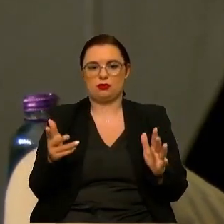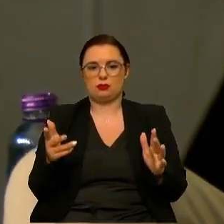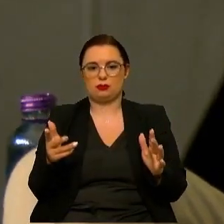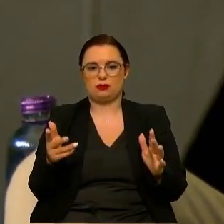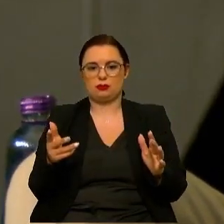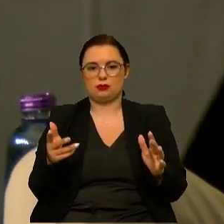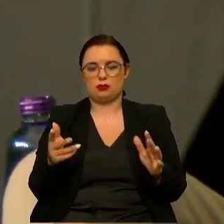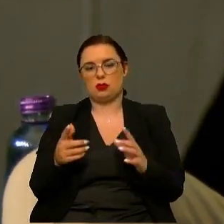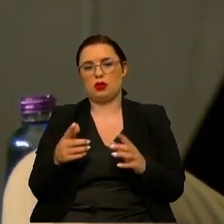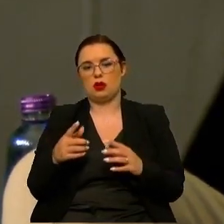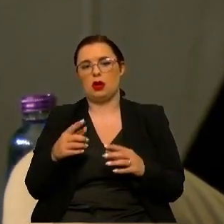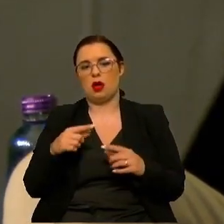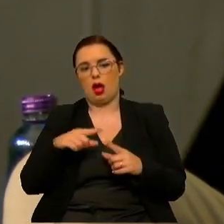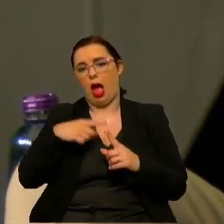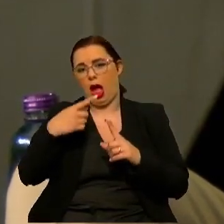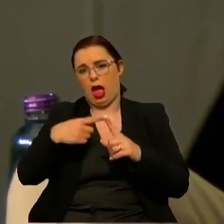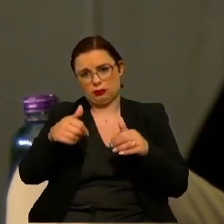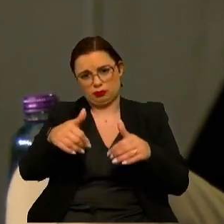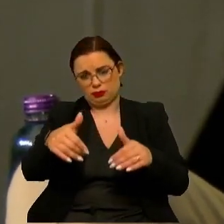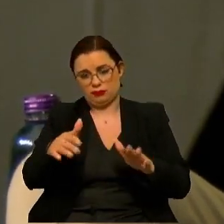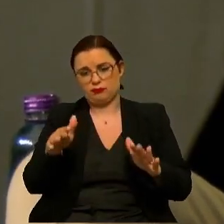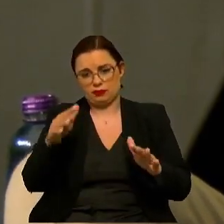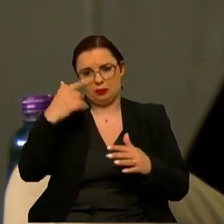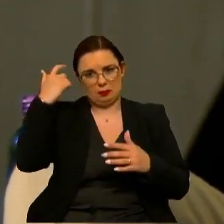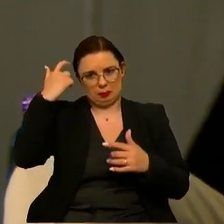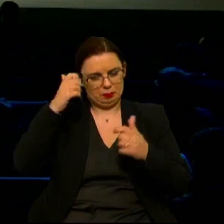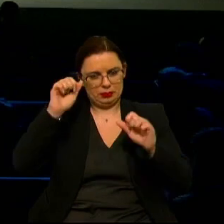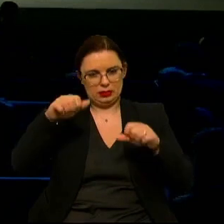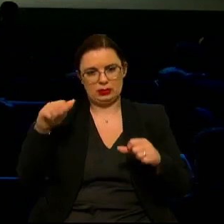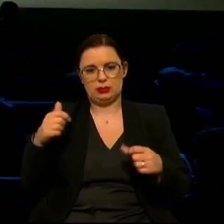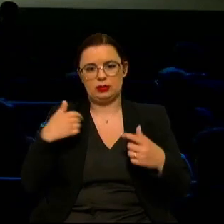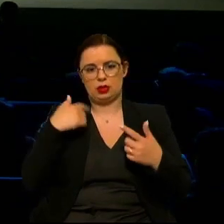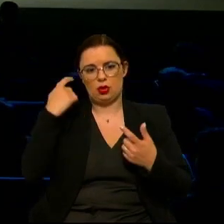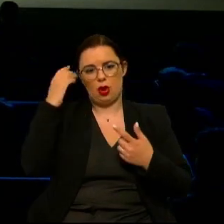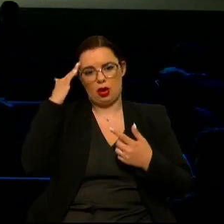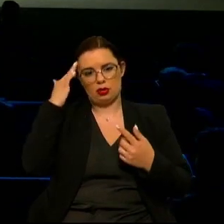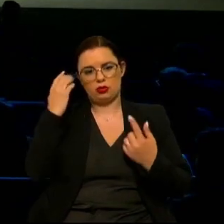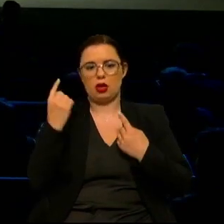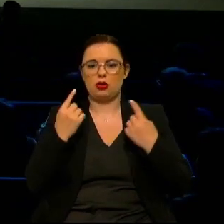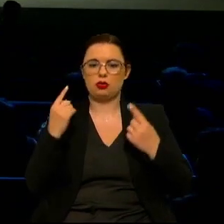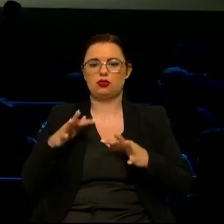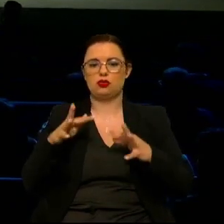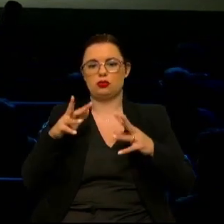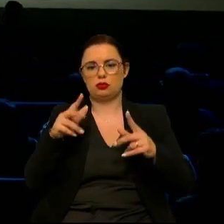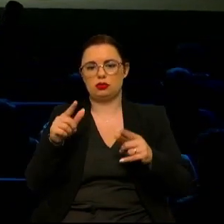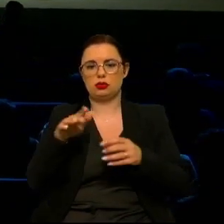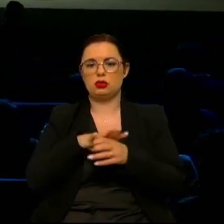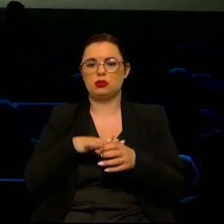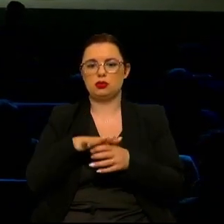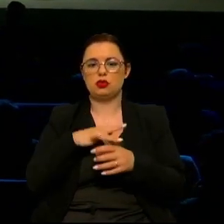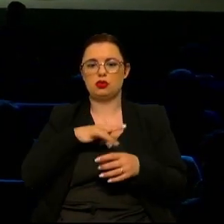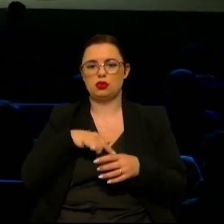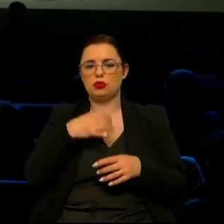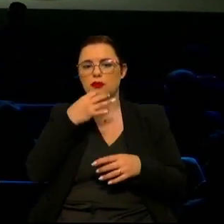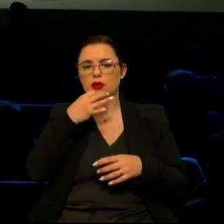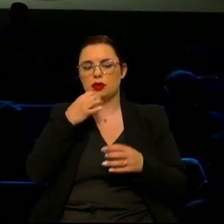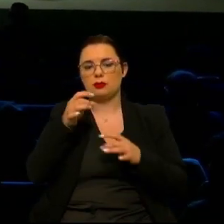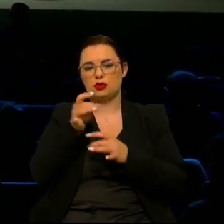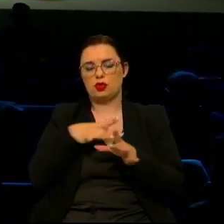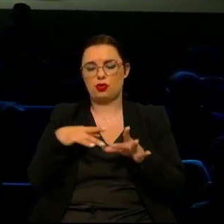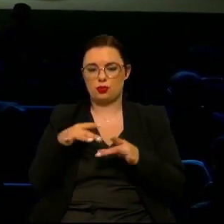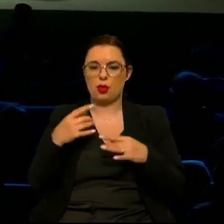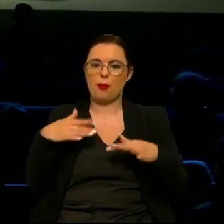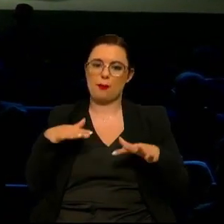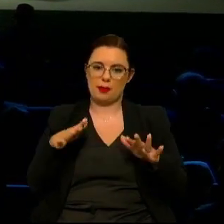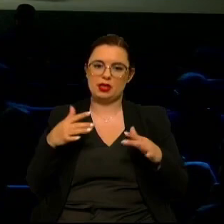technology, for common people? Maybe not in the near future, but it's being planned. There are some developments.